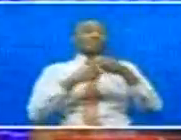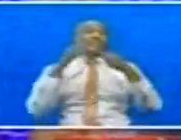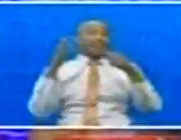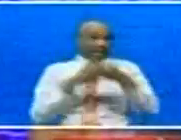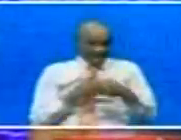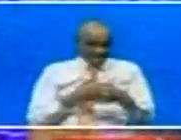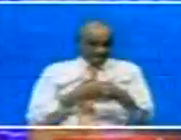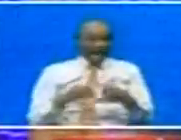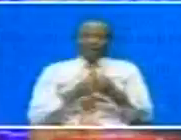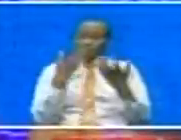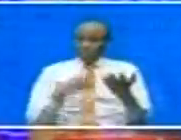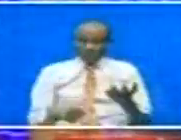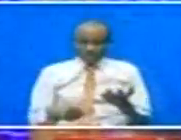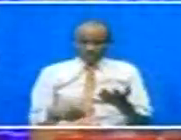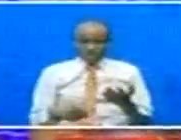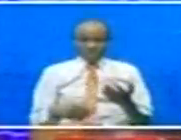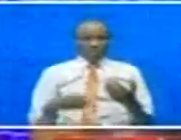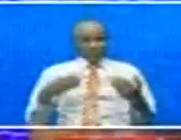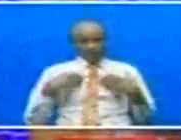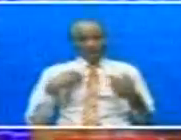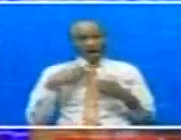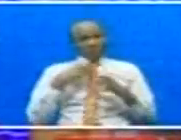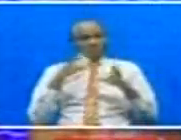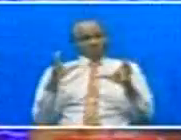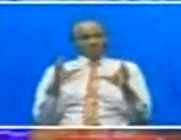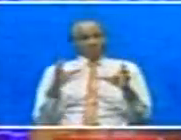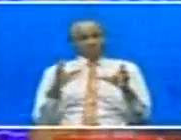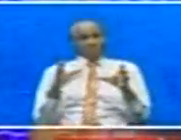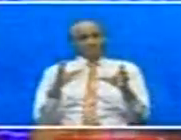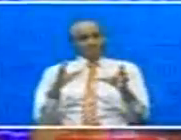1967, 68, and 69. There was a talk of territorial